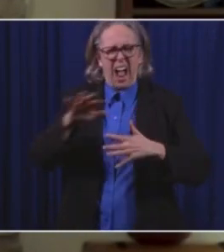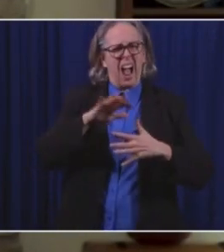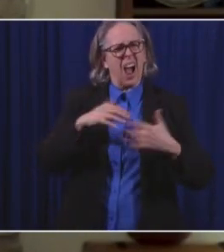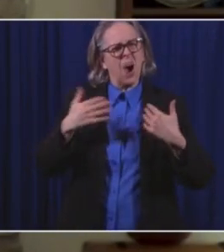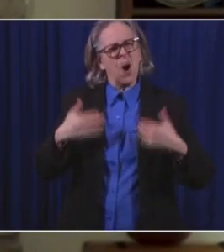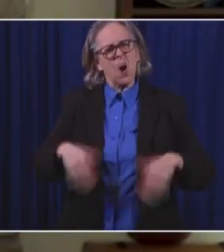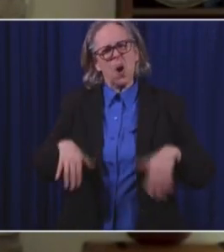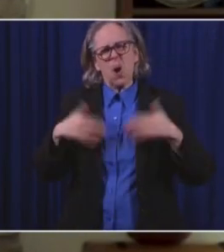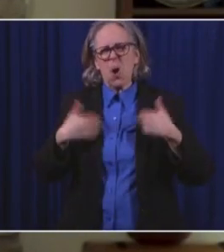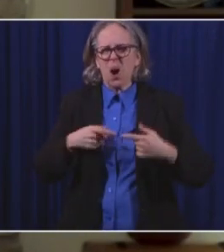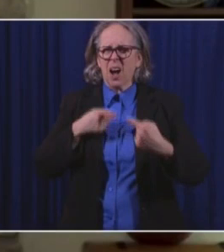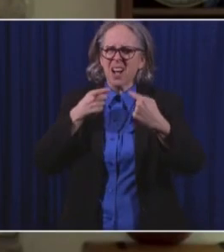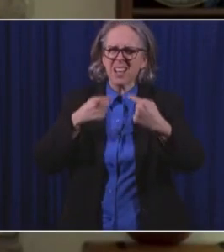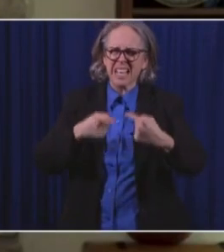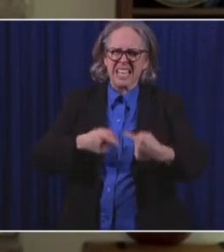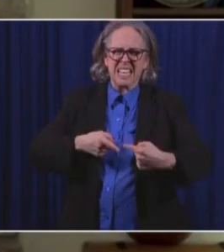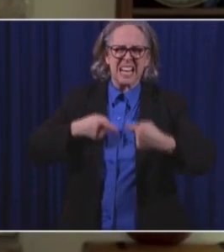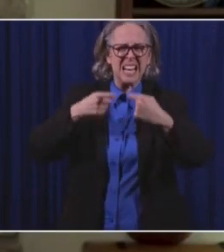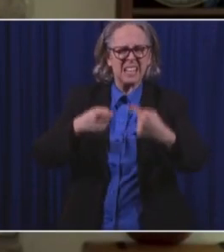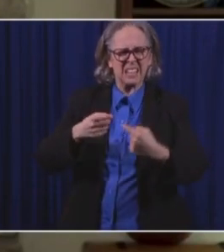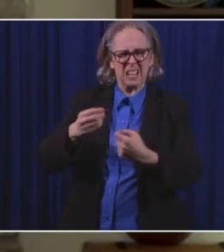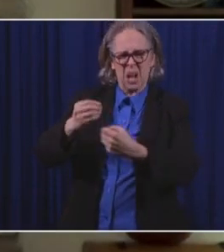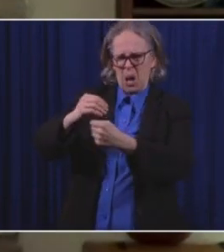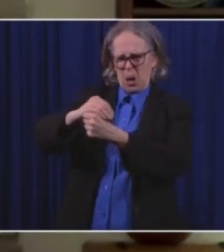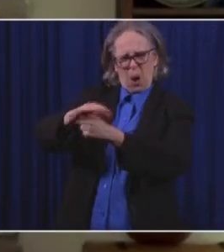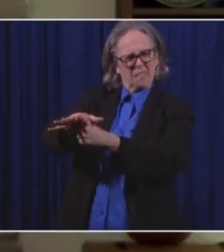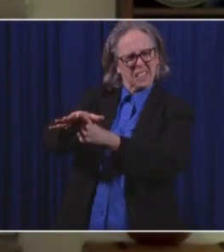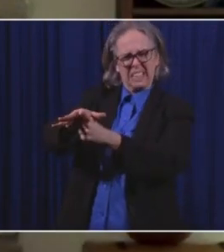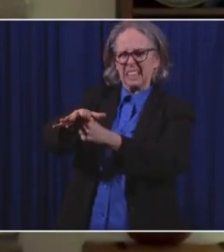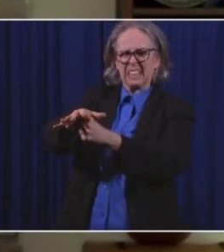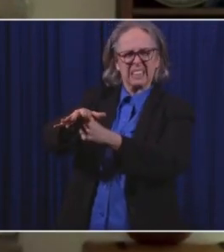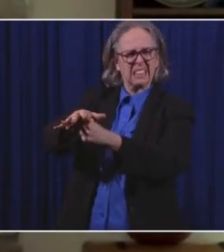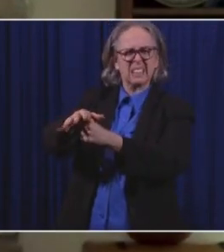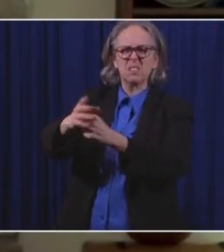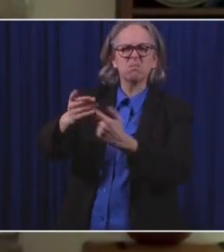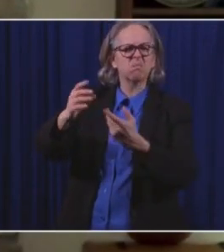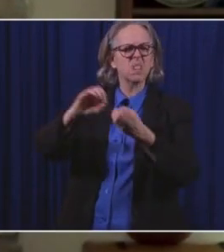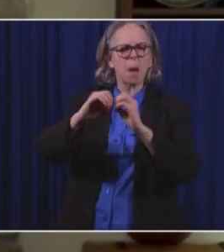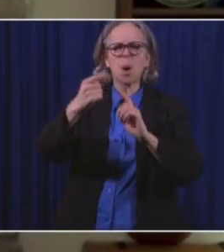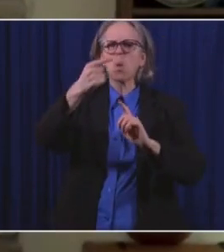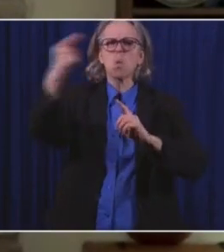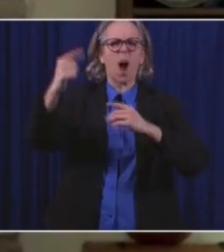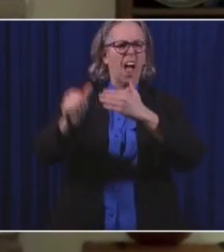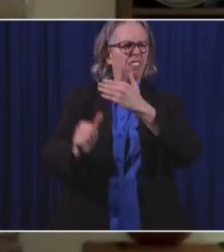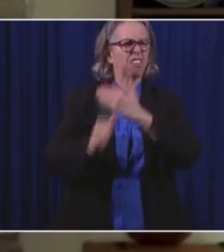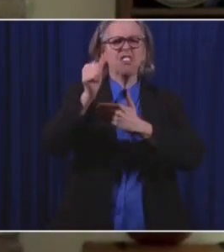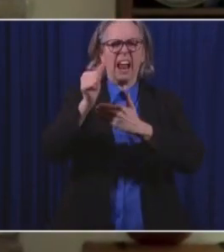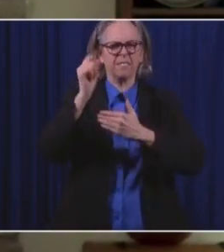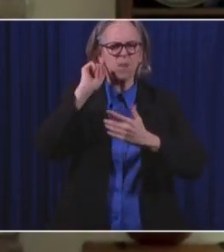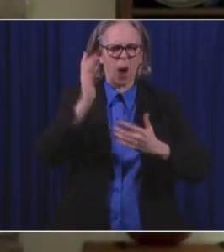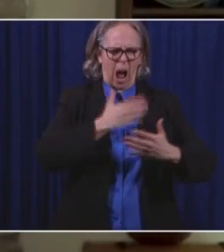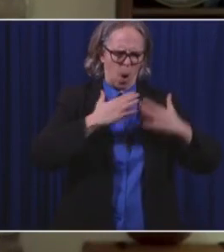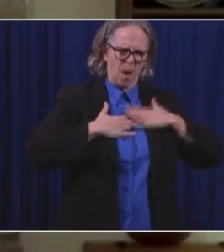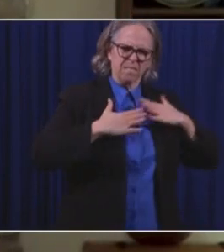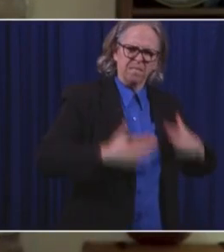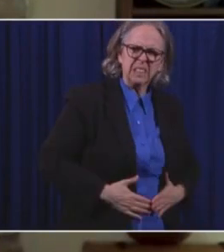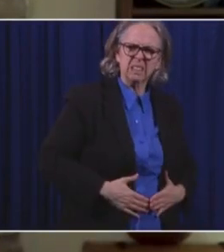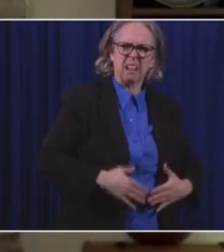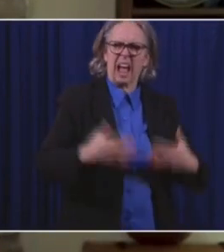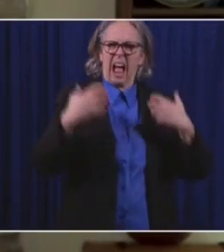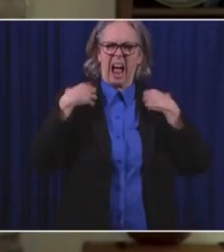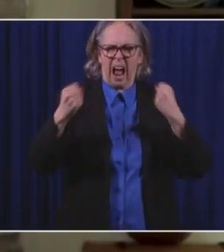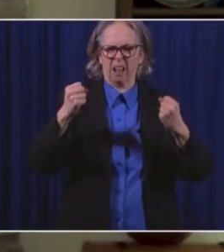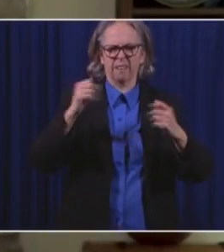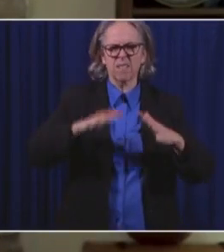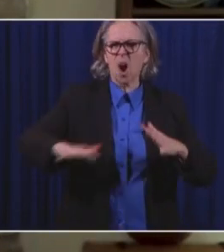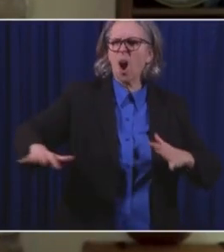COVID-19 is the single greatest threat to the physical well-being of all Ohioans, the single biggest threat to the mental health